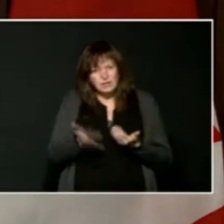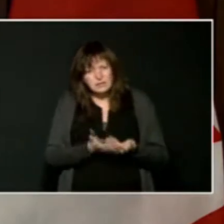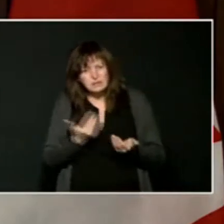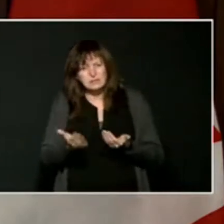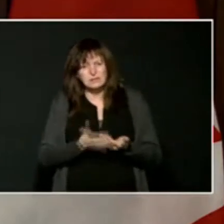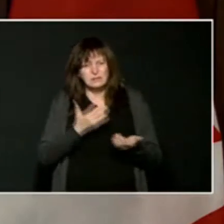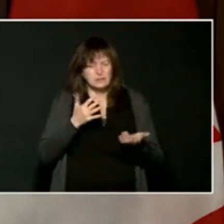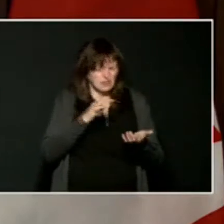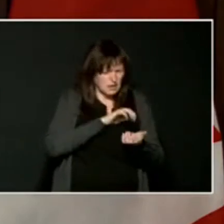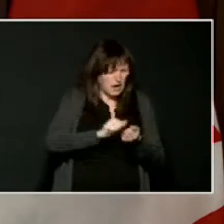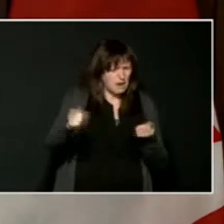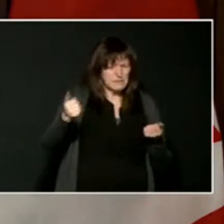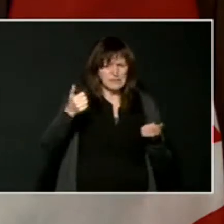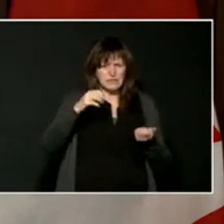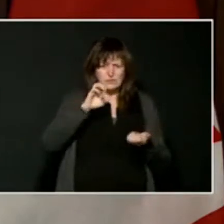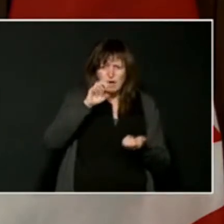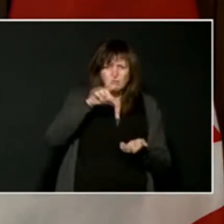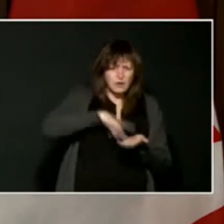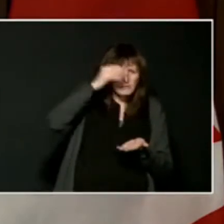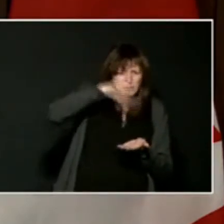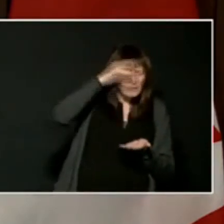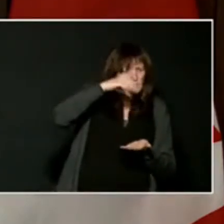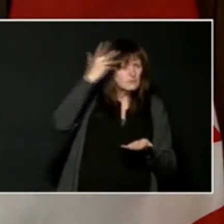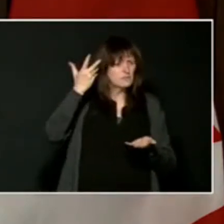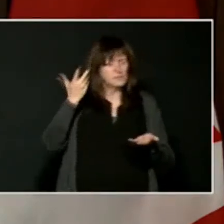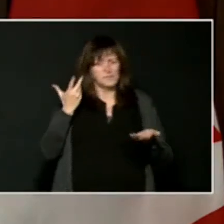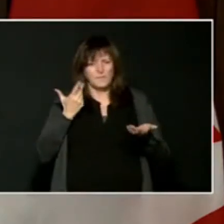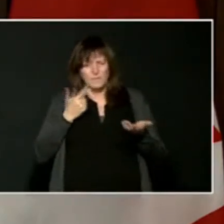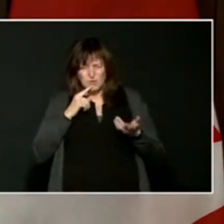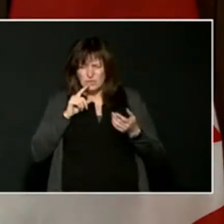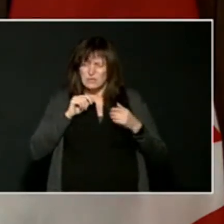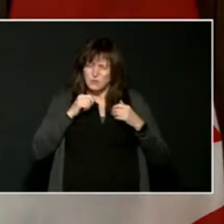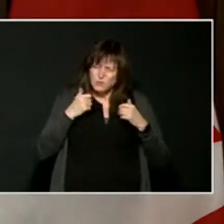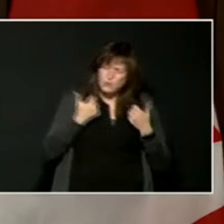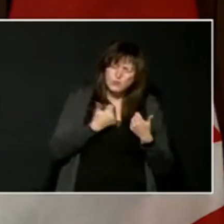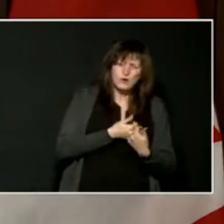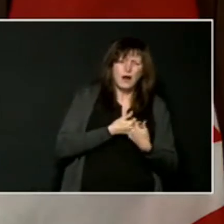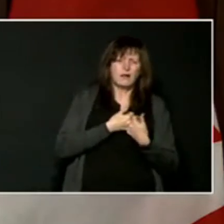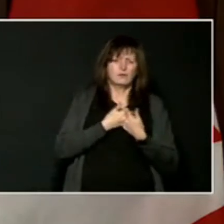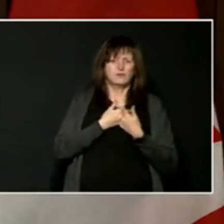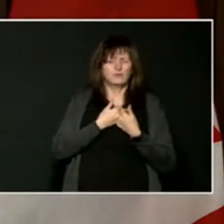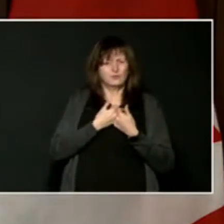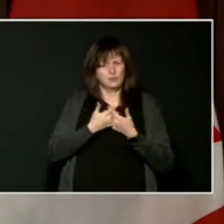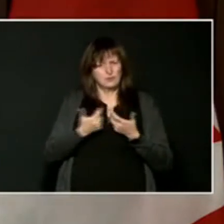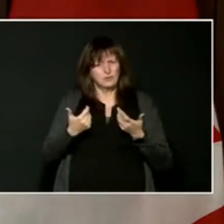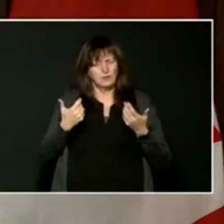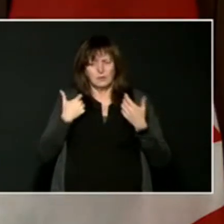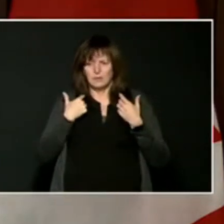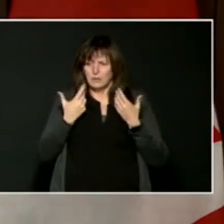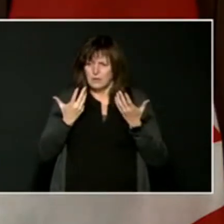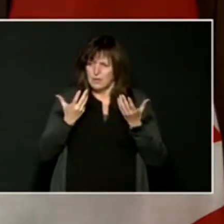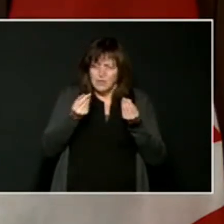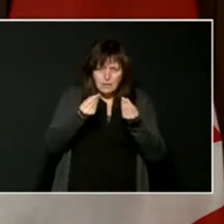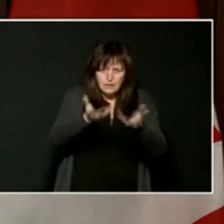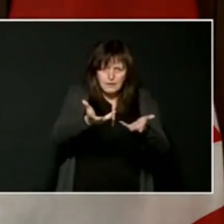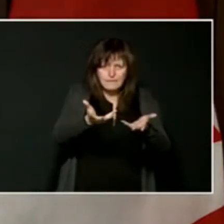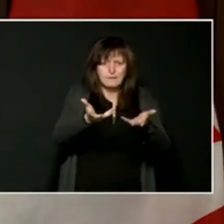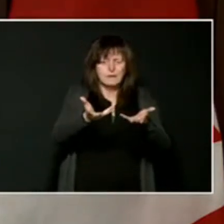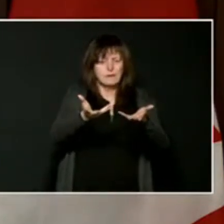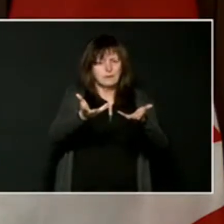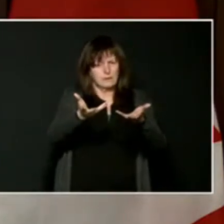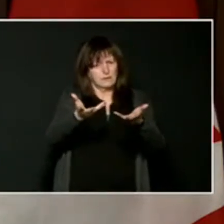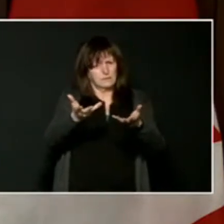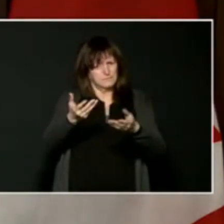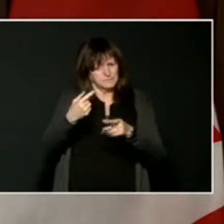it's a challenging trade-off. What I think I'd probably say overall, and something we said regularly, is the